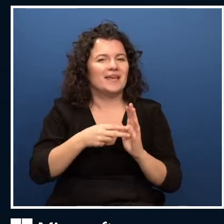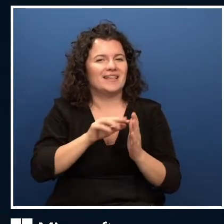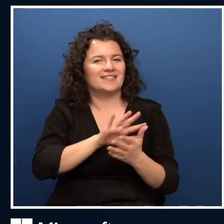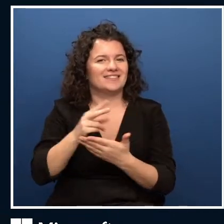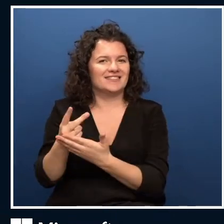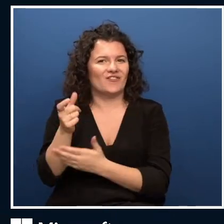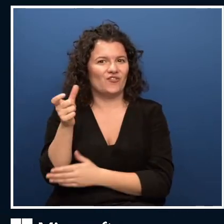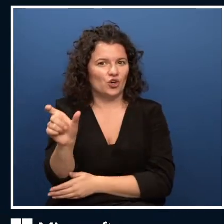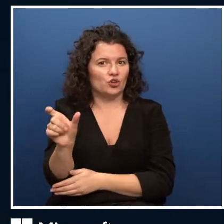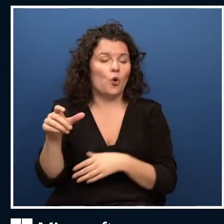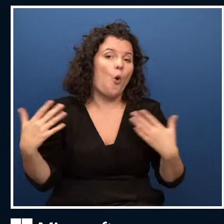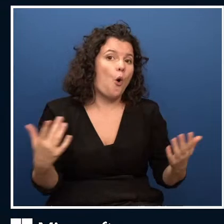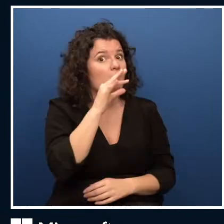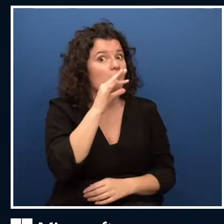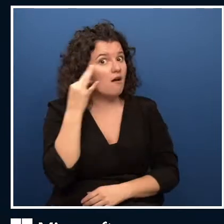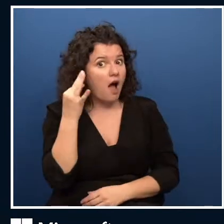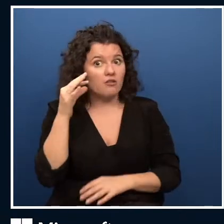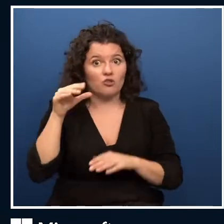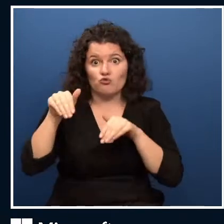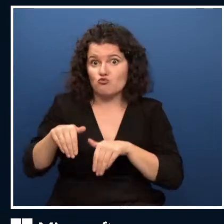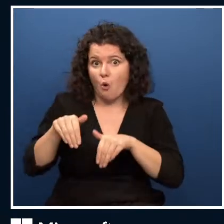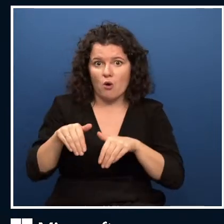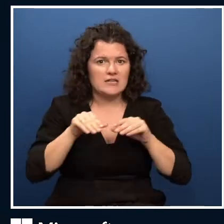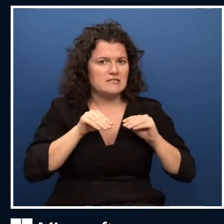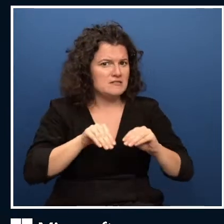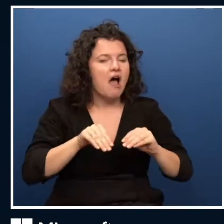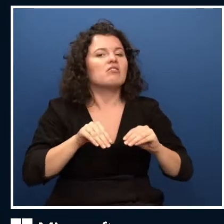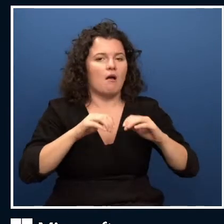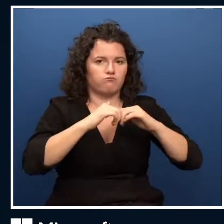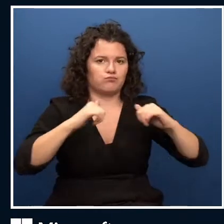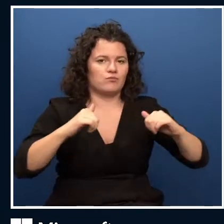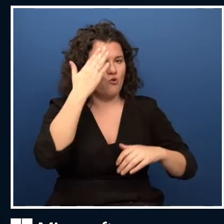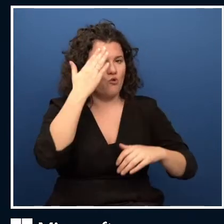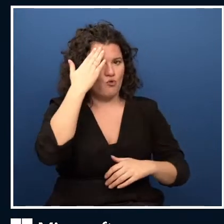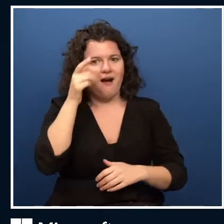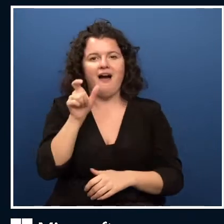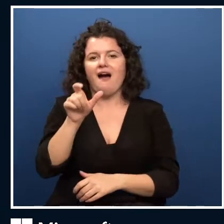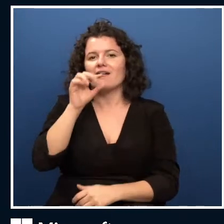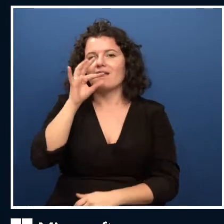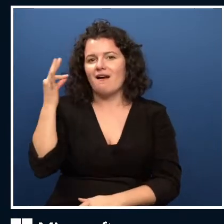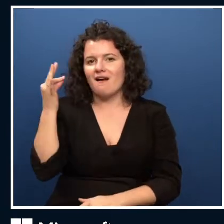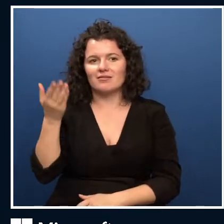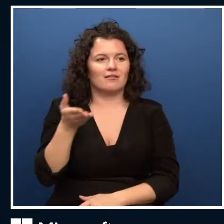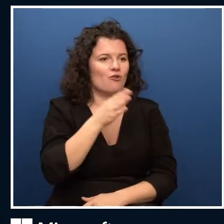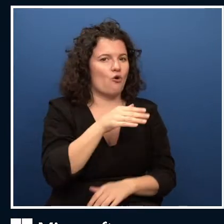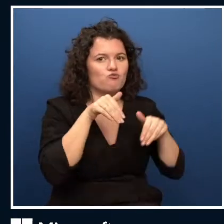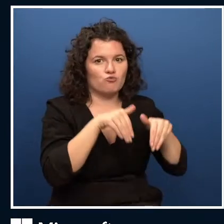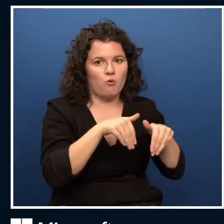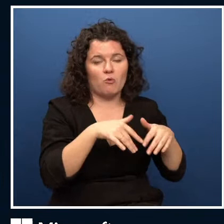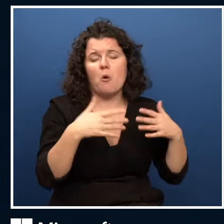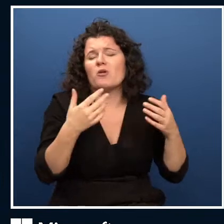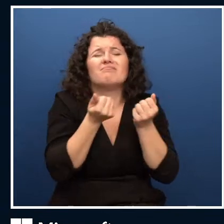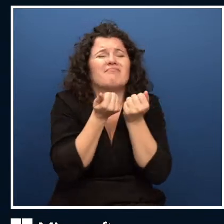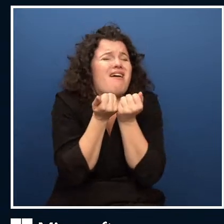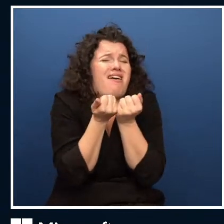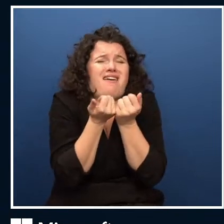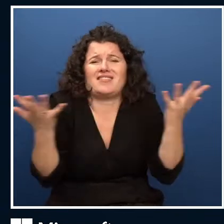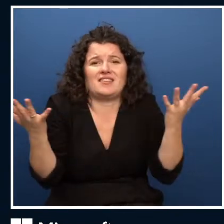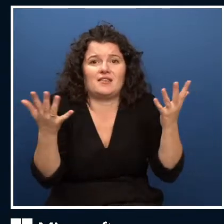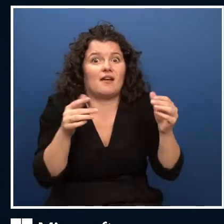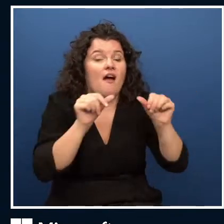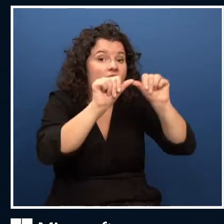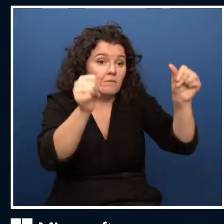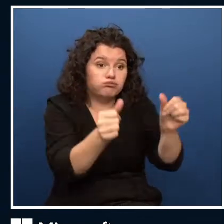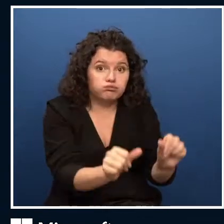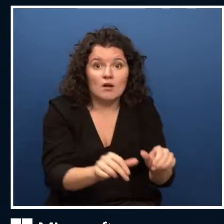now, the ultimate goal of this project was to develop a real-time sign language detection